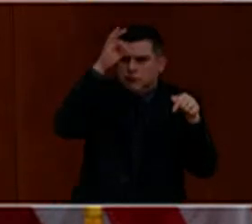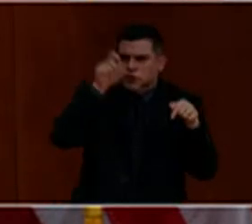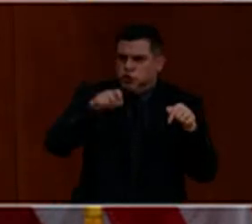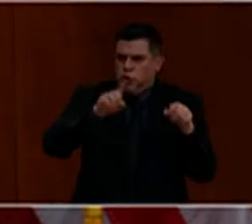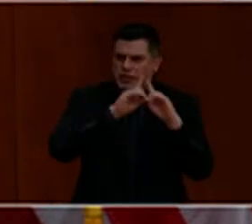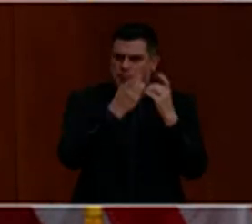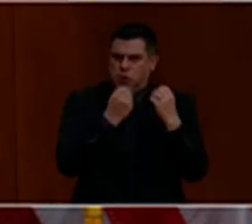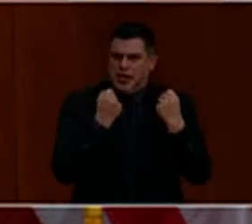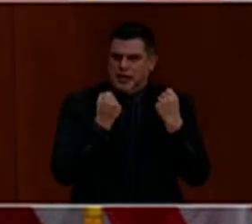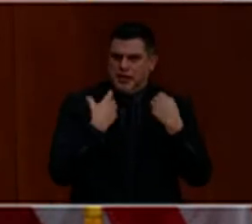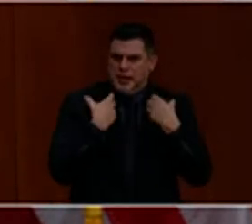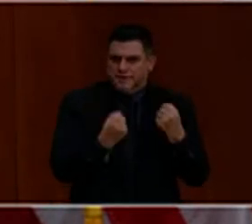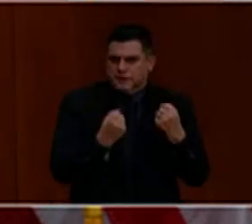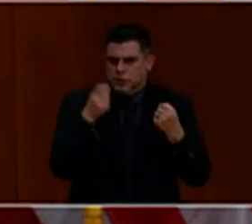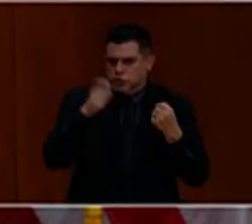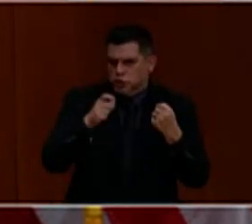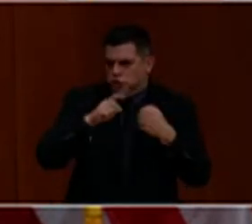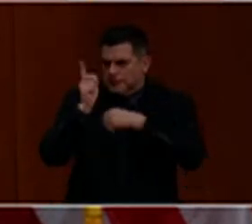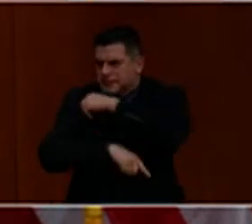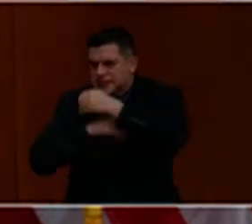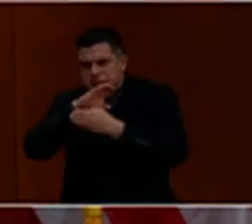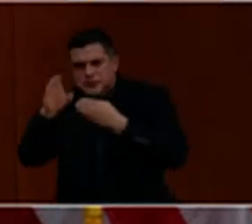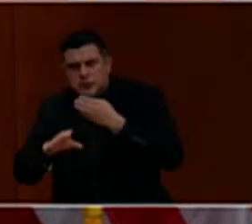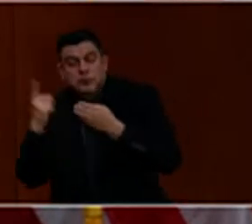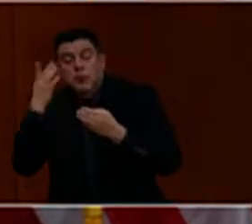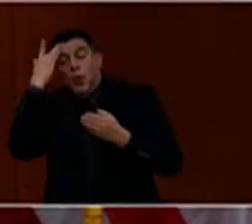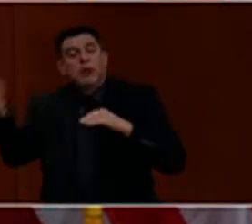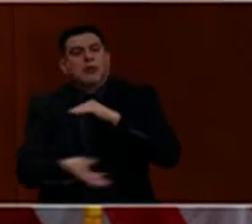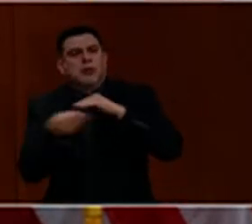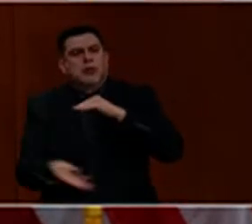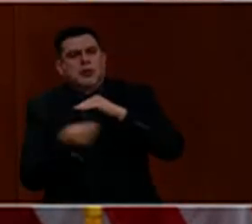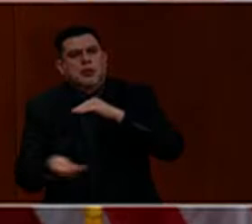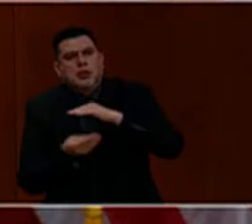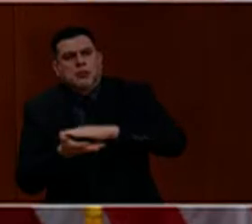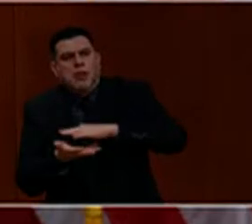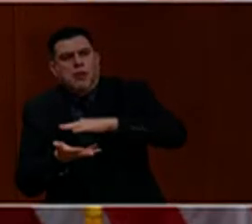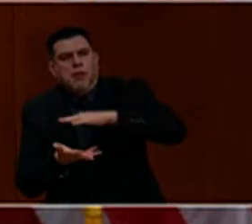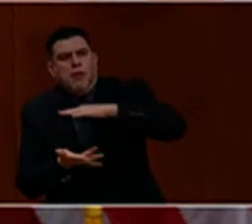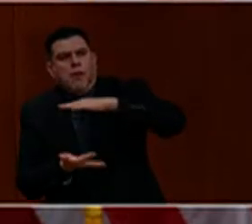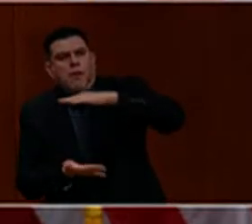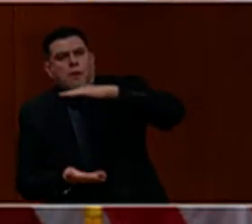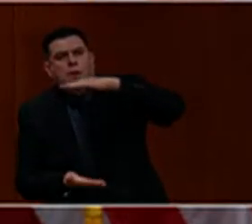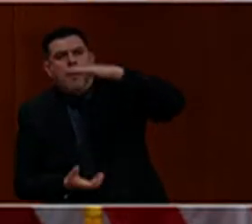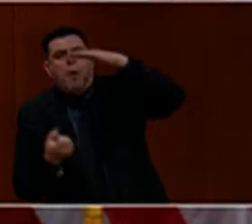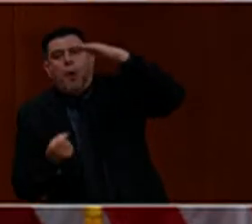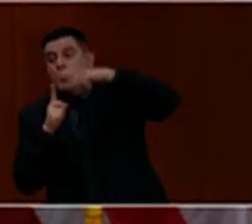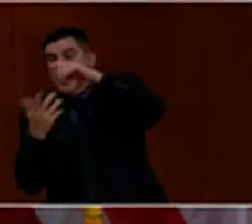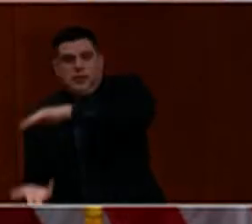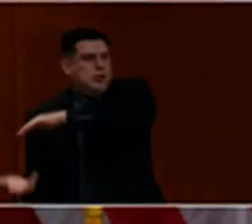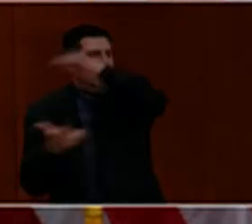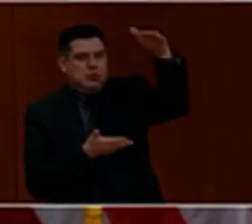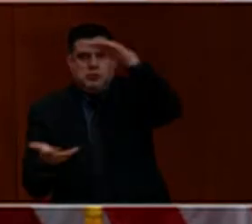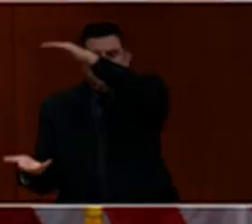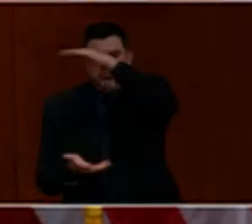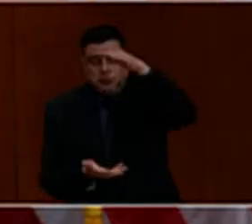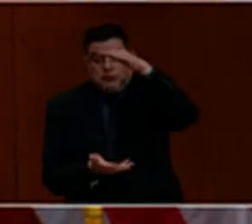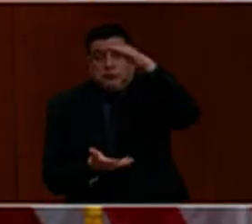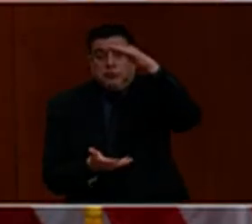it accumulate and then dumping it, I think leaves a bad impression. But that's also a reason why I have